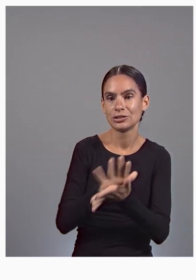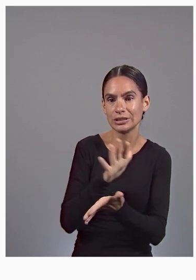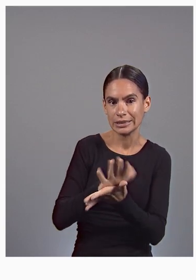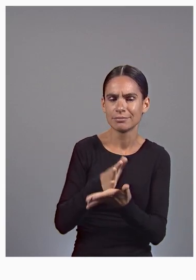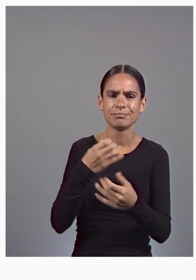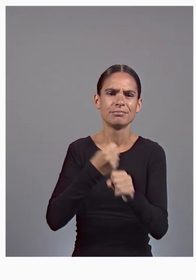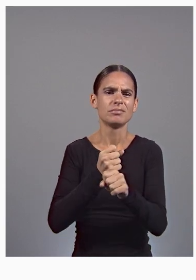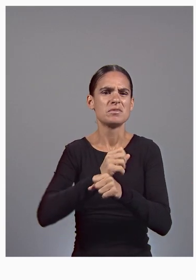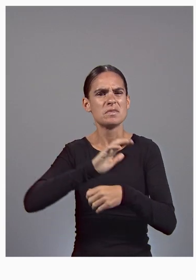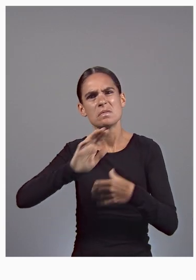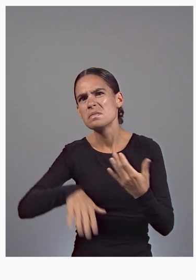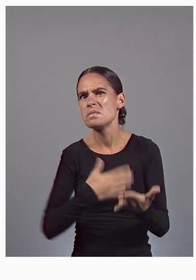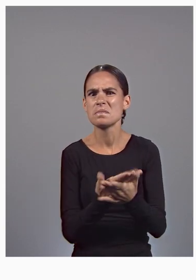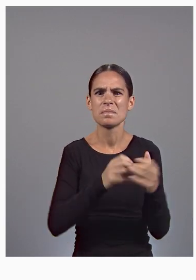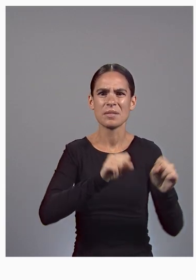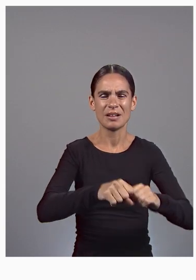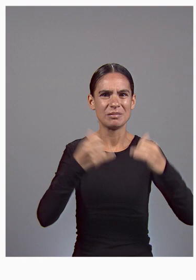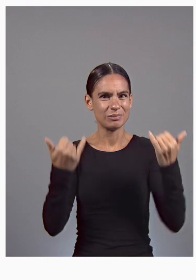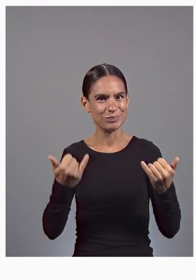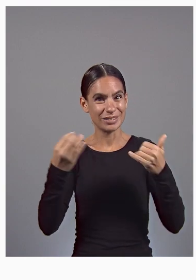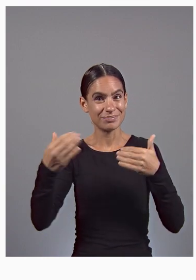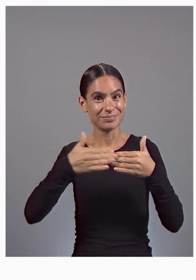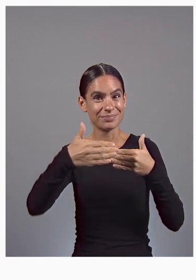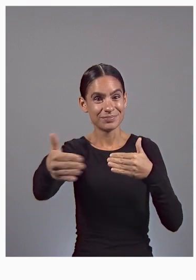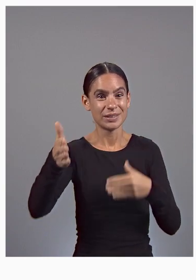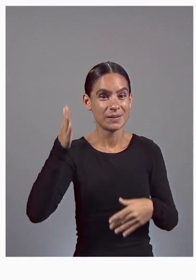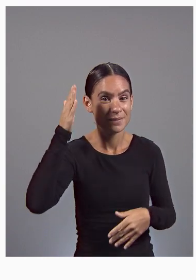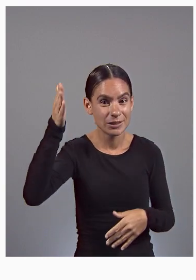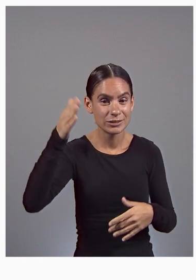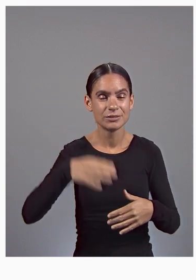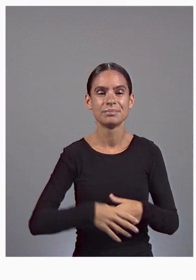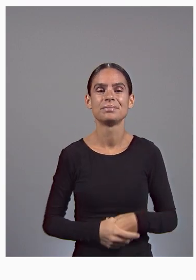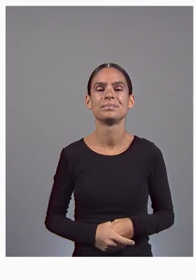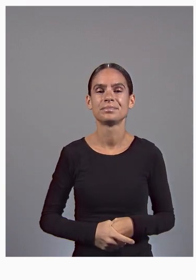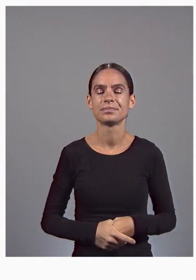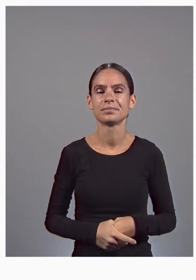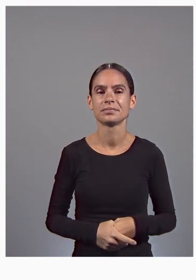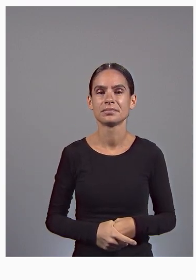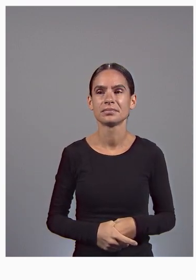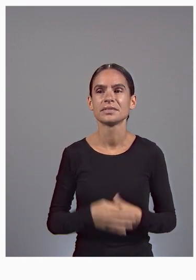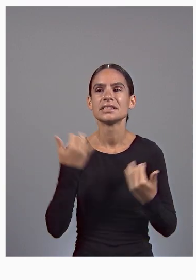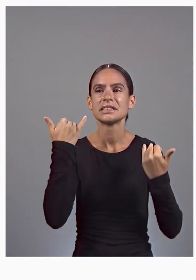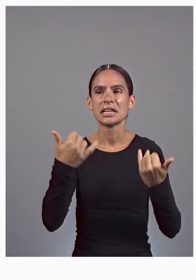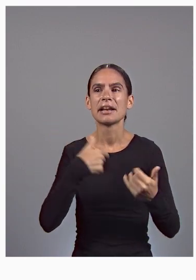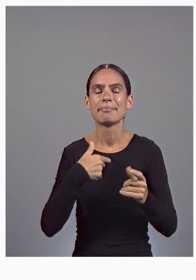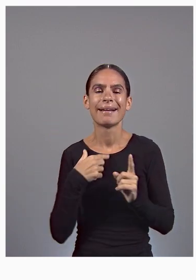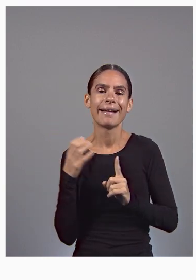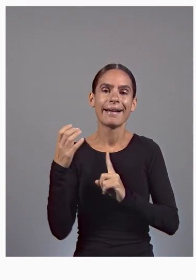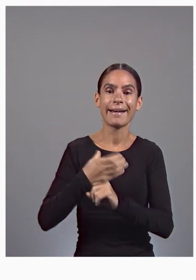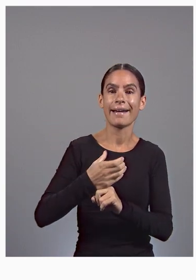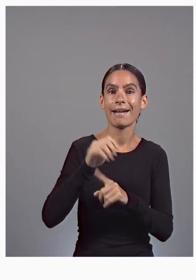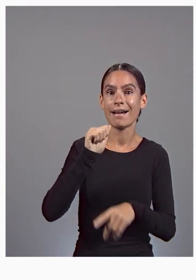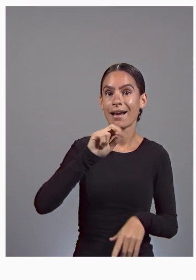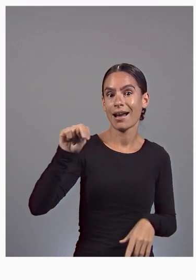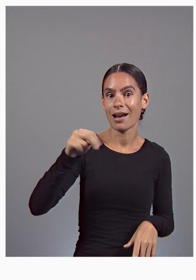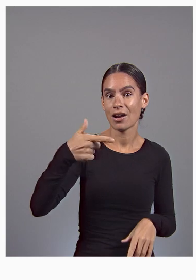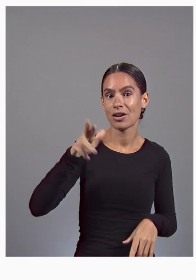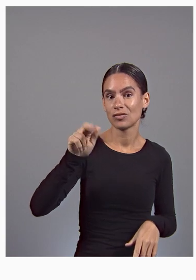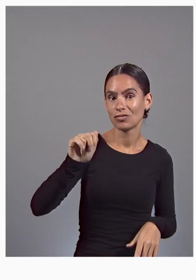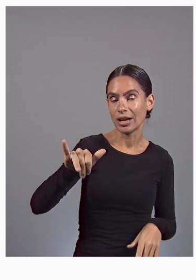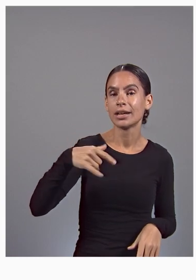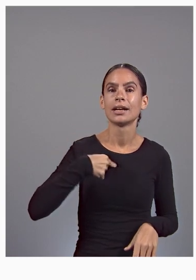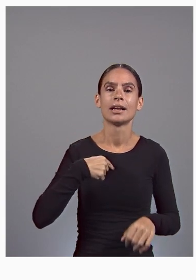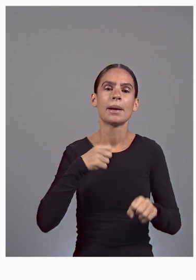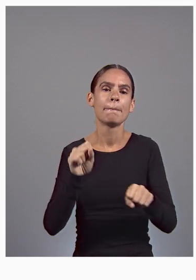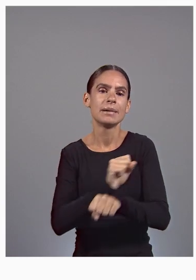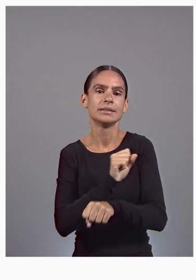possible today and in the future. Now I'm going to be Anne Gray, a business analyst, trying to help my team